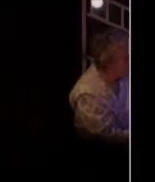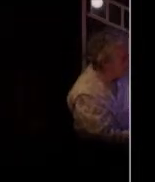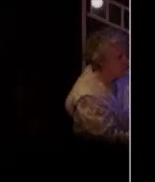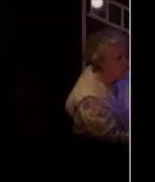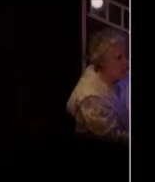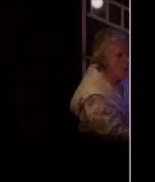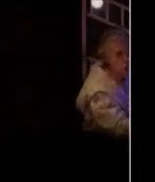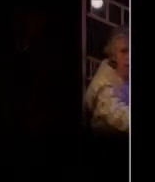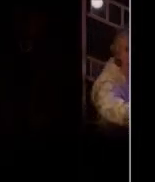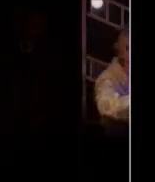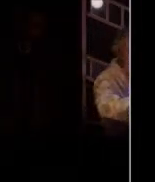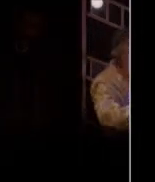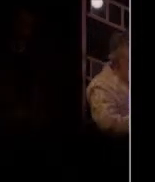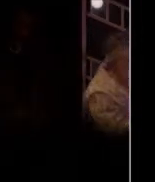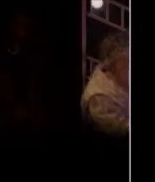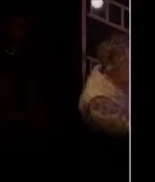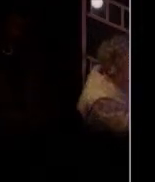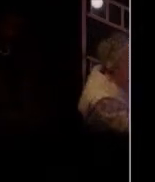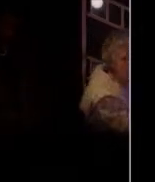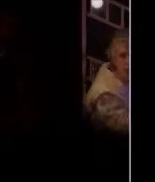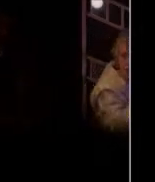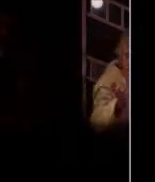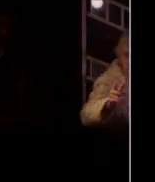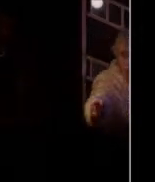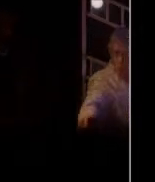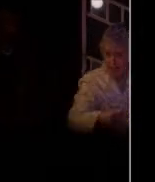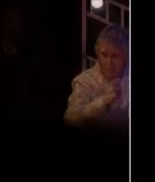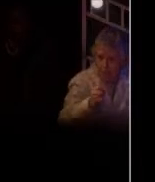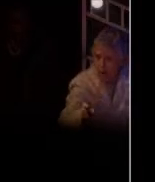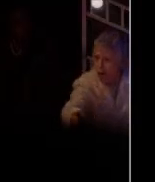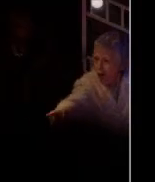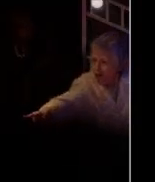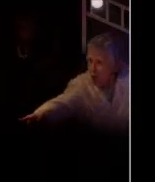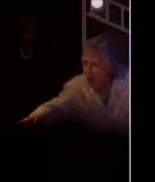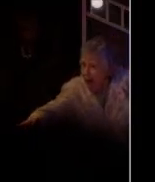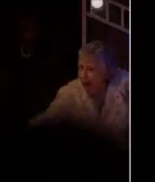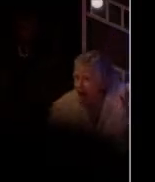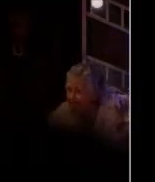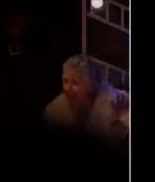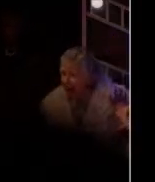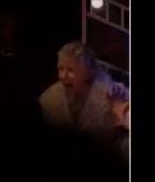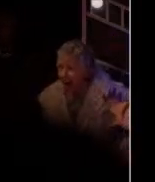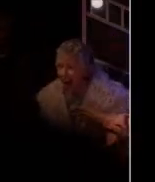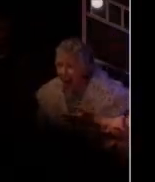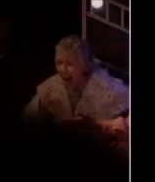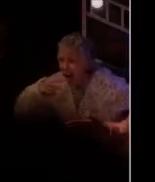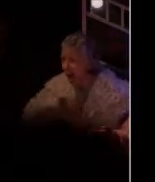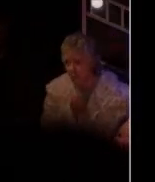been there for like 4 years. Not this in this chimney.